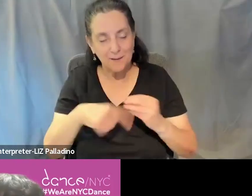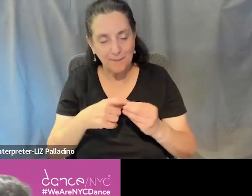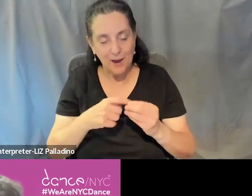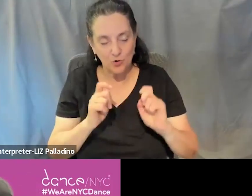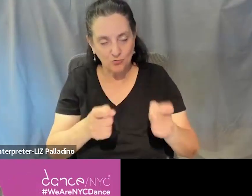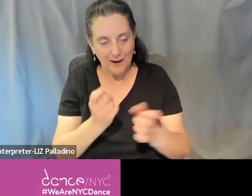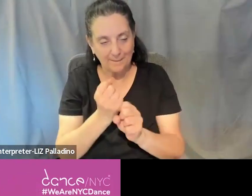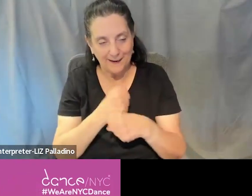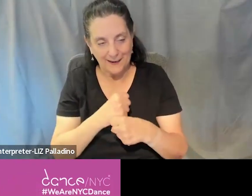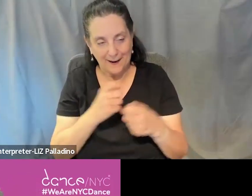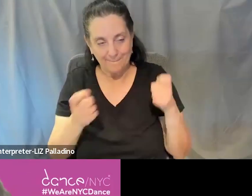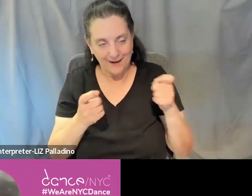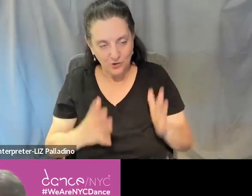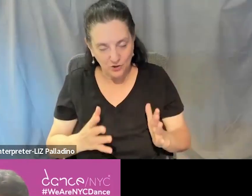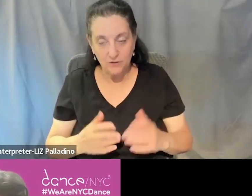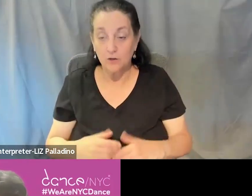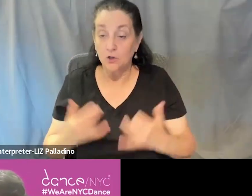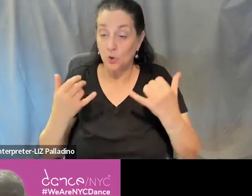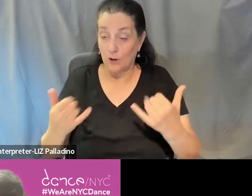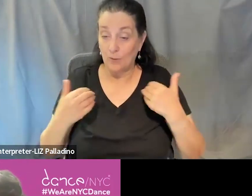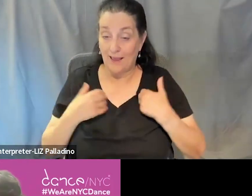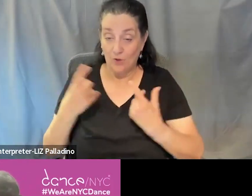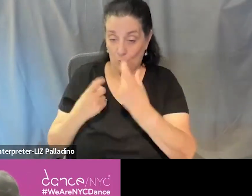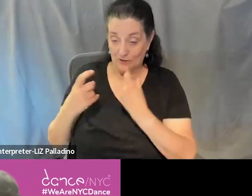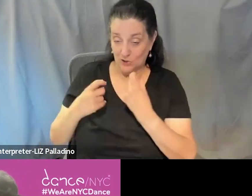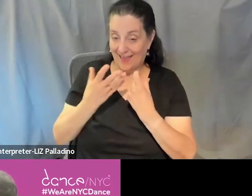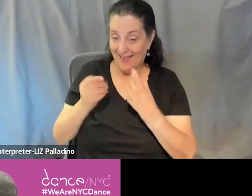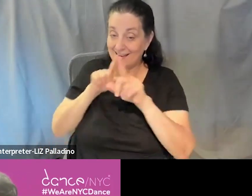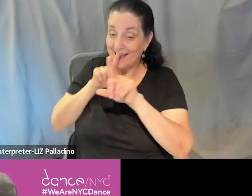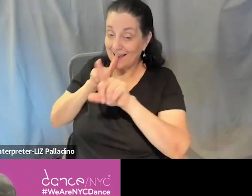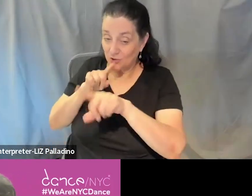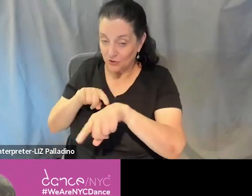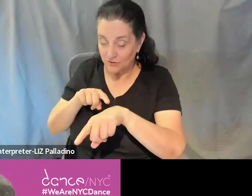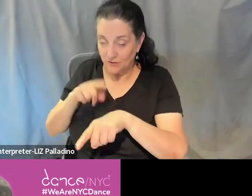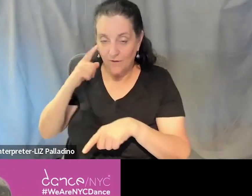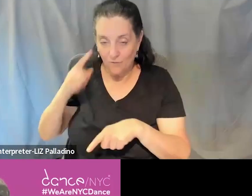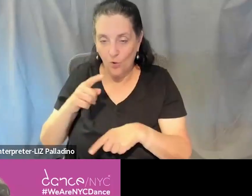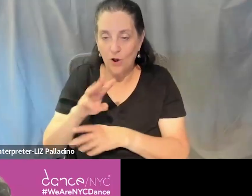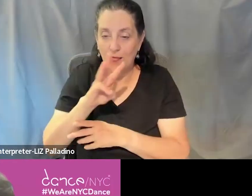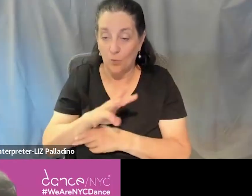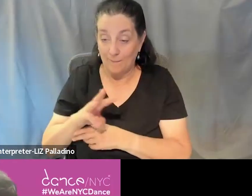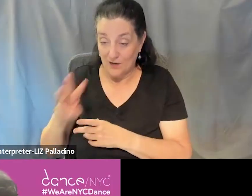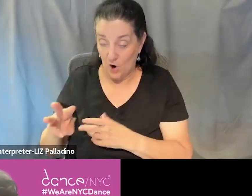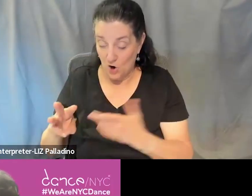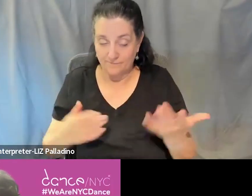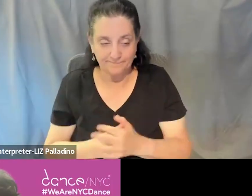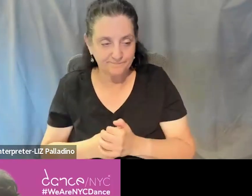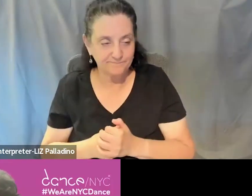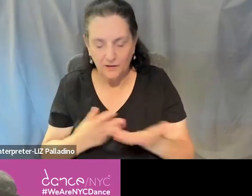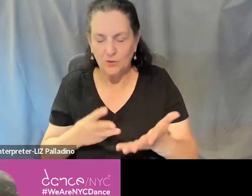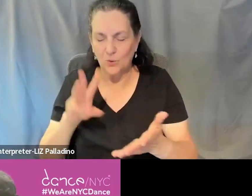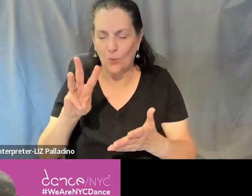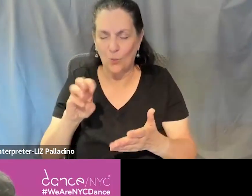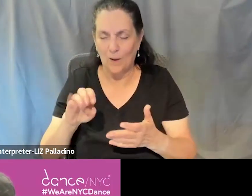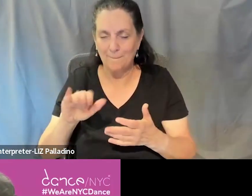answer questions and answers. That's how we go here, the Q&A portion of the webinar. You are welcome